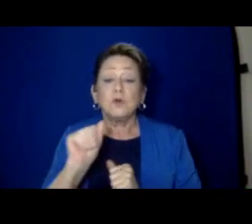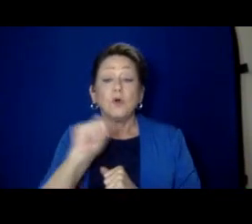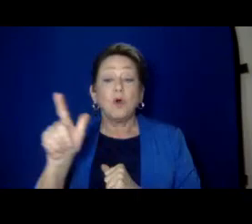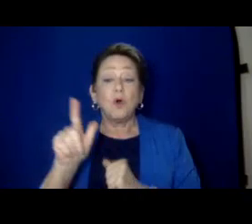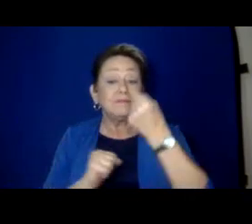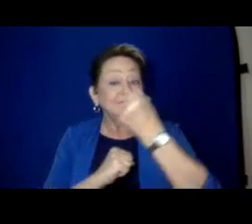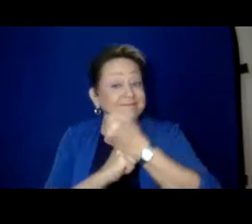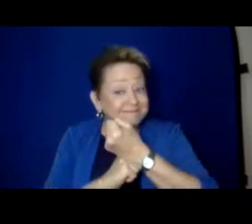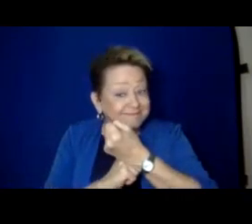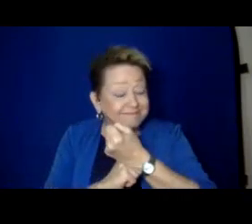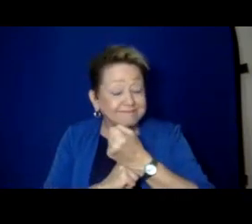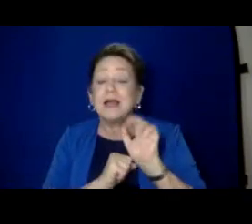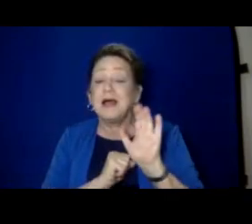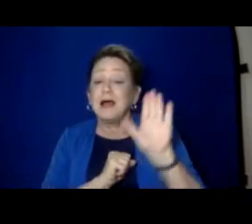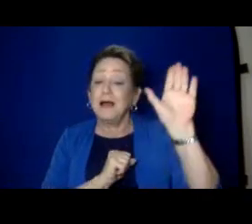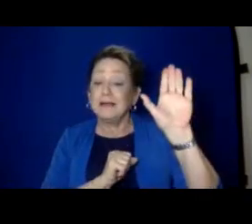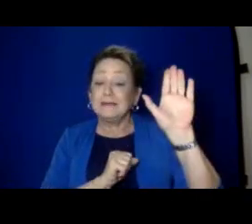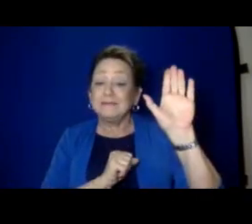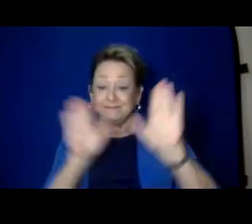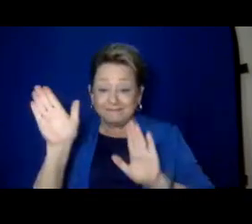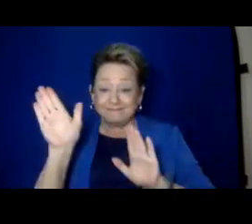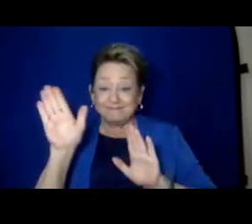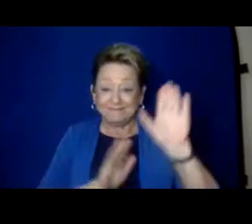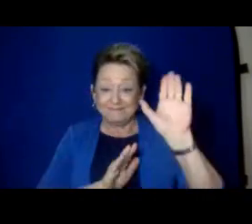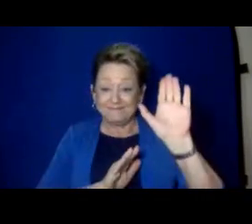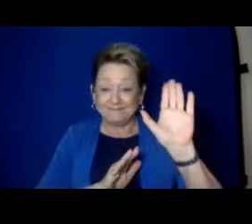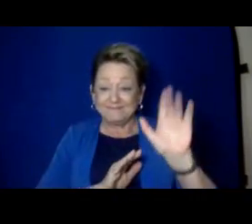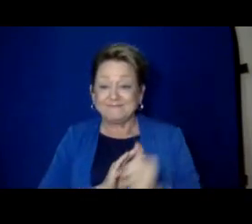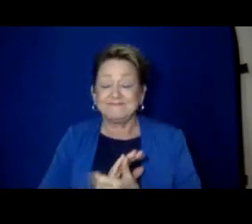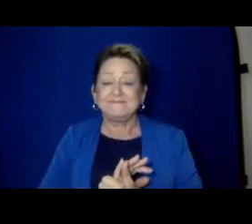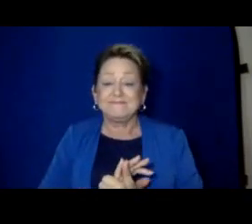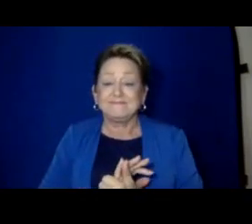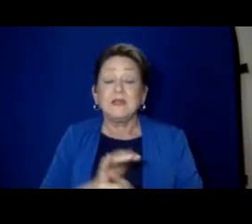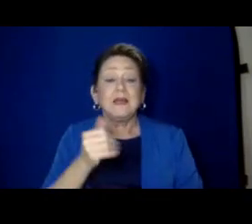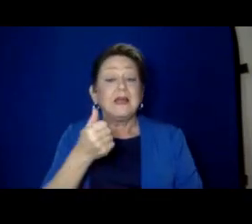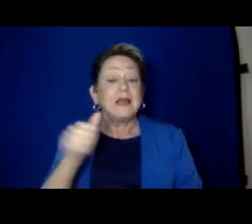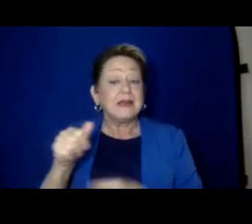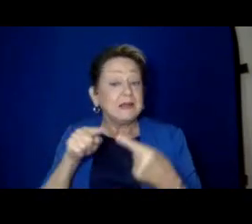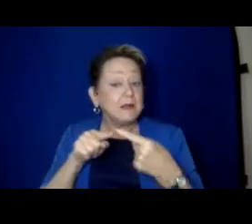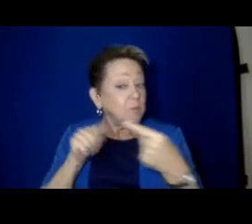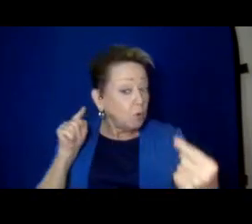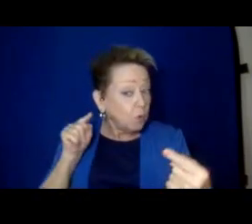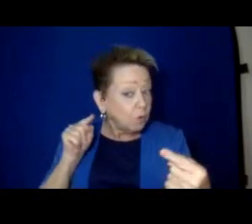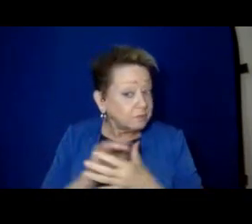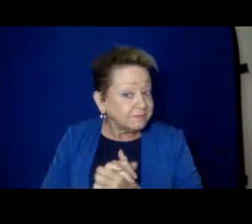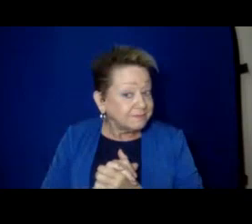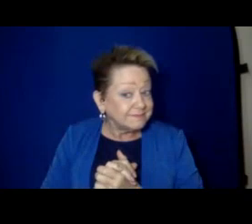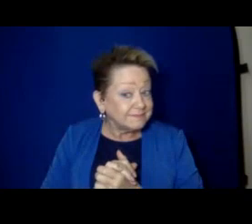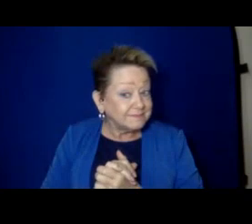All in favor? Aye. Aye. Any against?